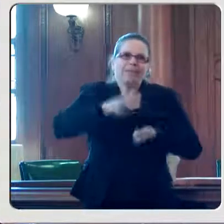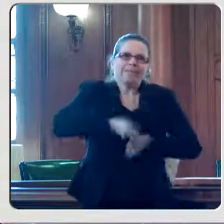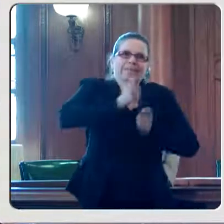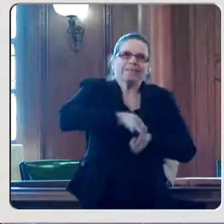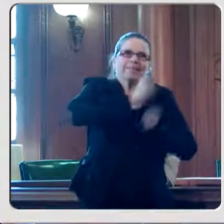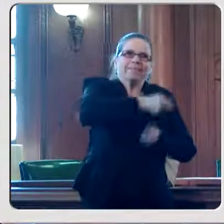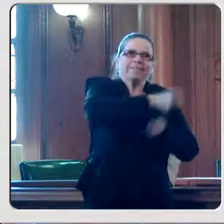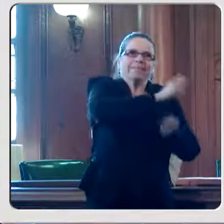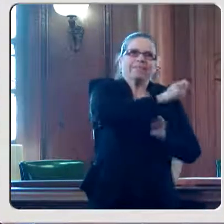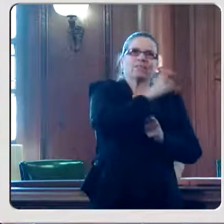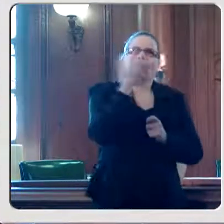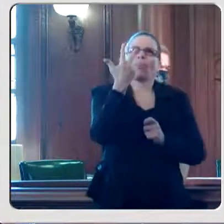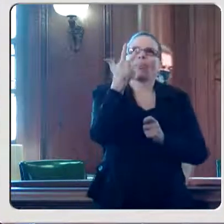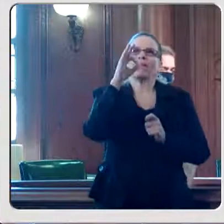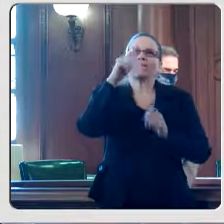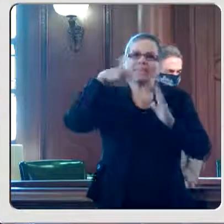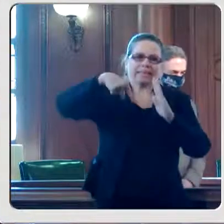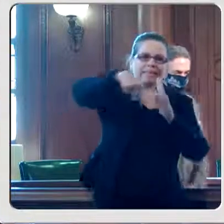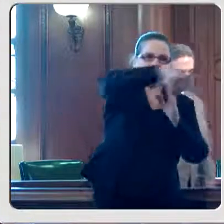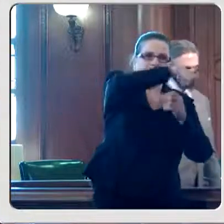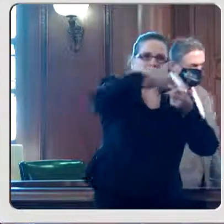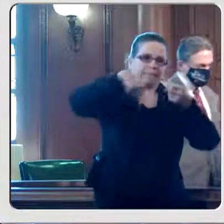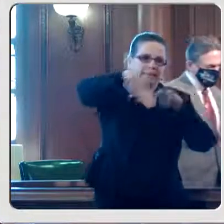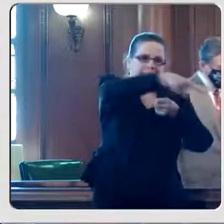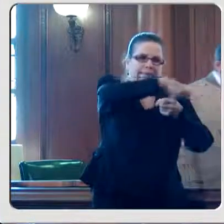neighborhood. That's all I've got for today. Thank you very much.